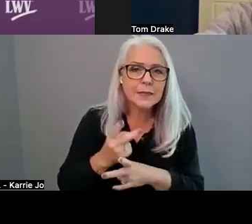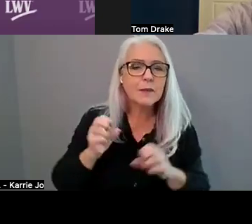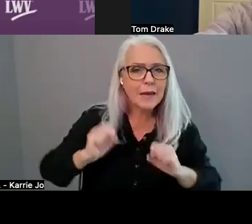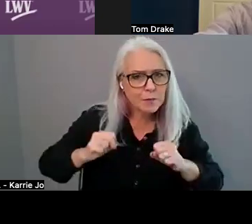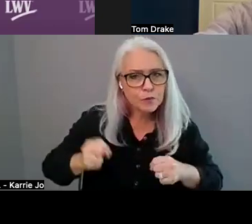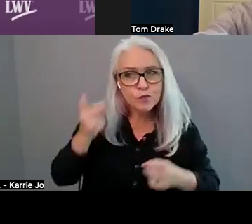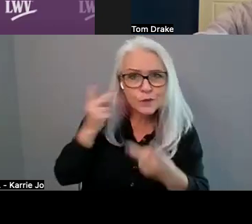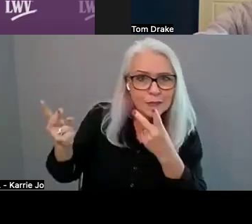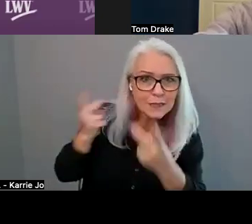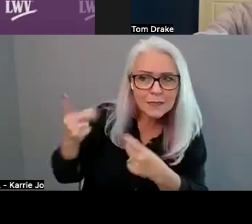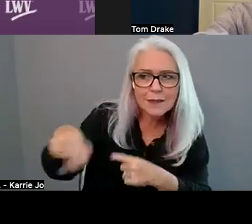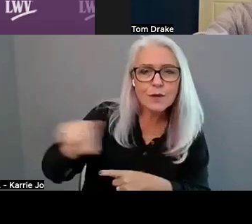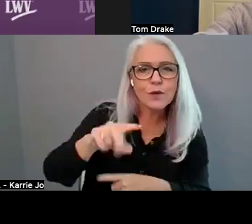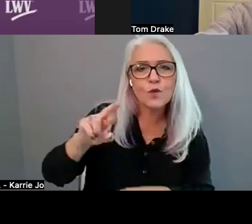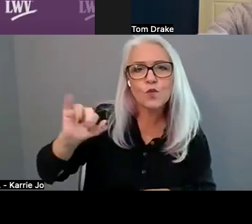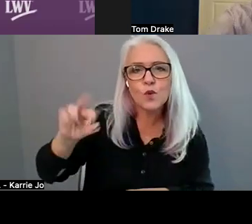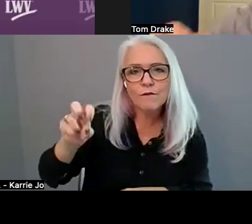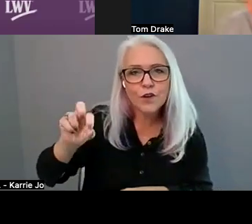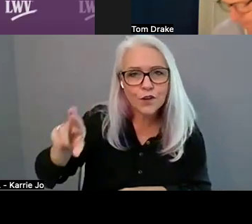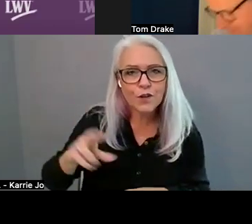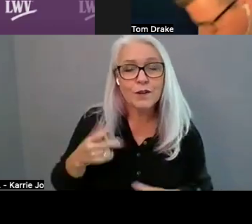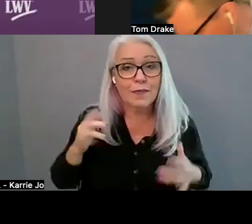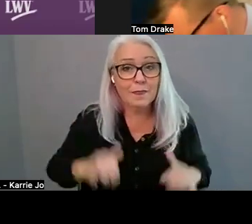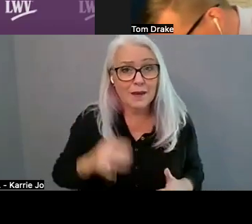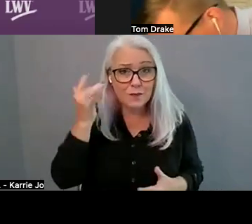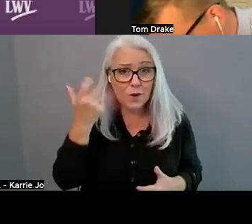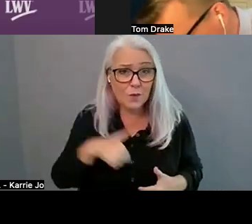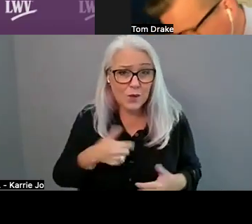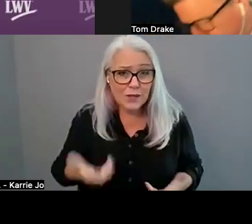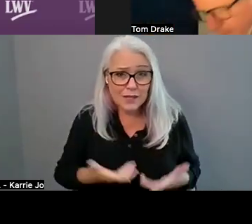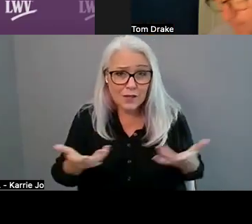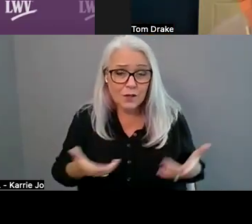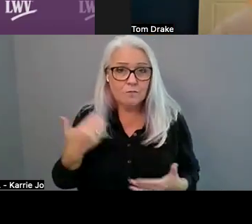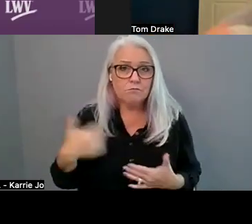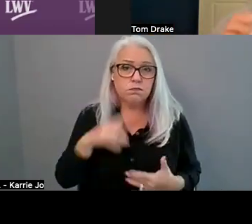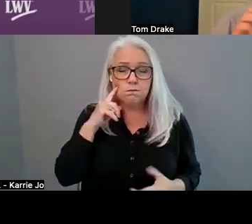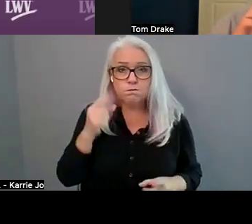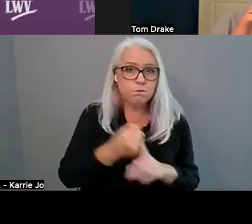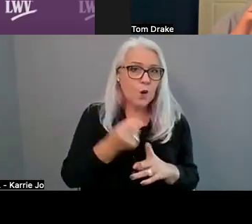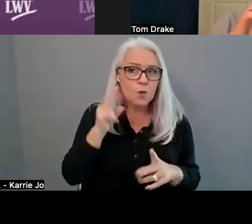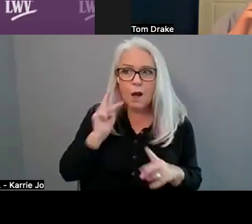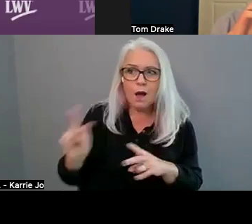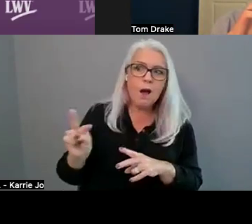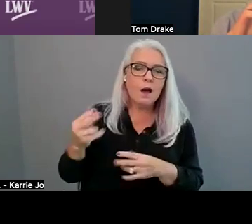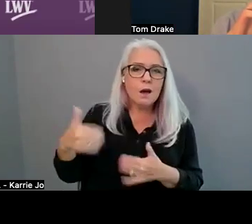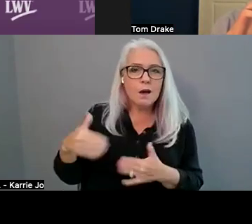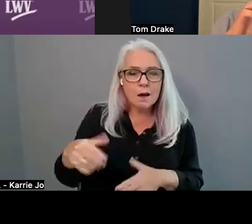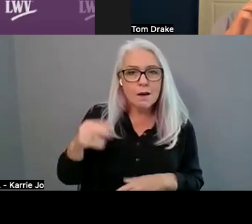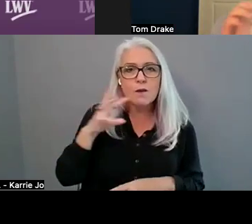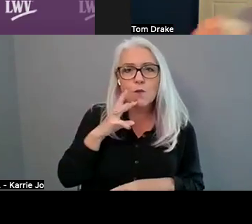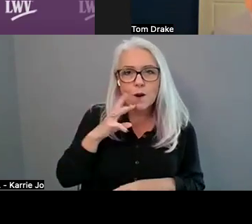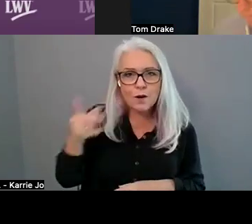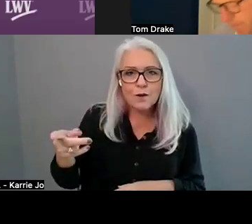I agree. That is why we're here. That's what is the most striking thing that you see when you first come into the village. That being